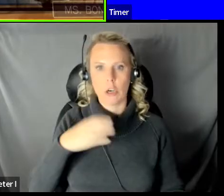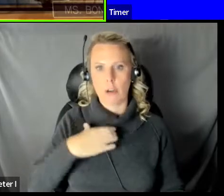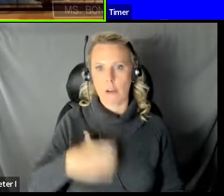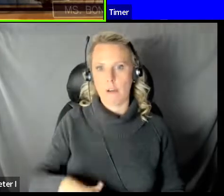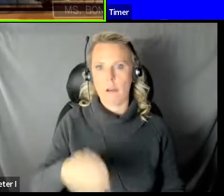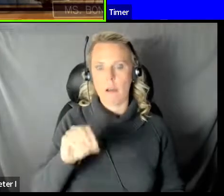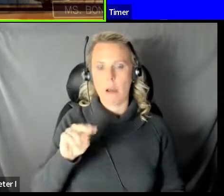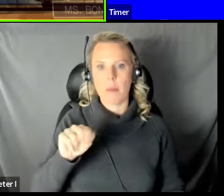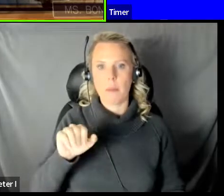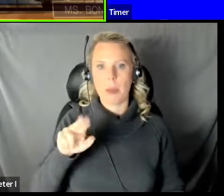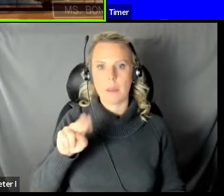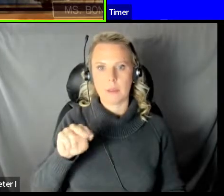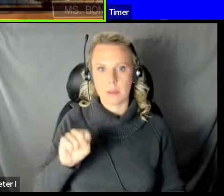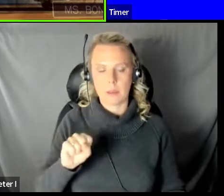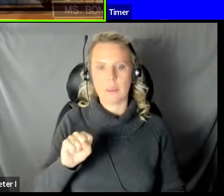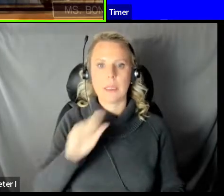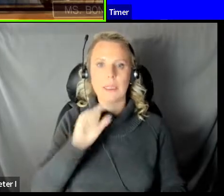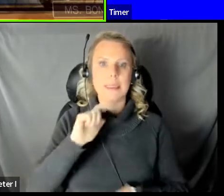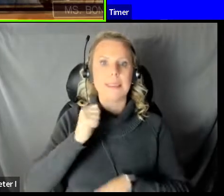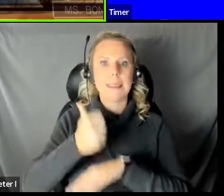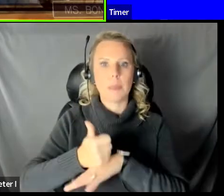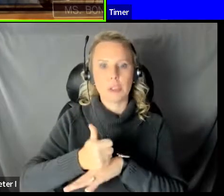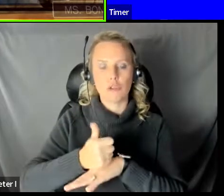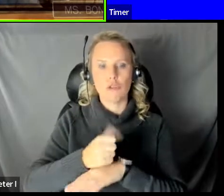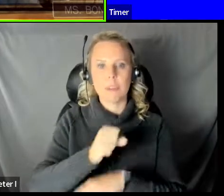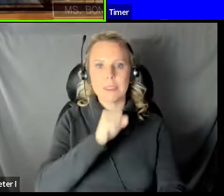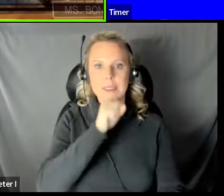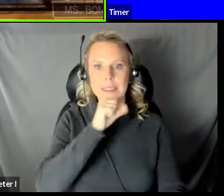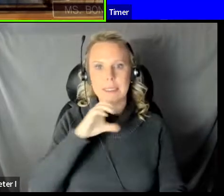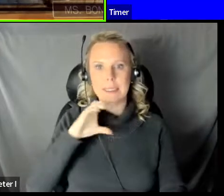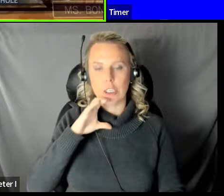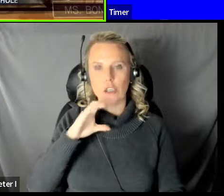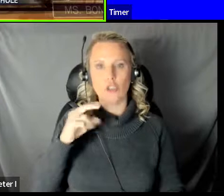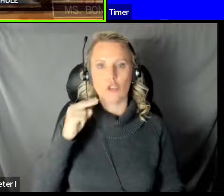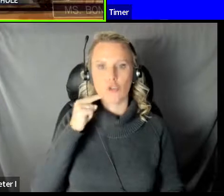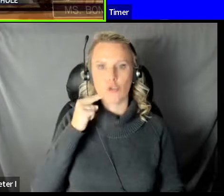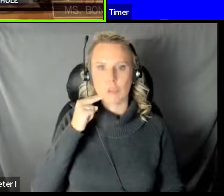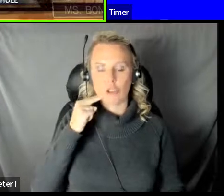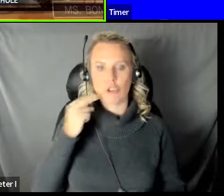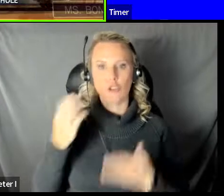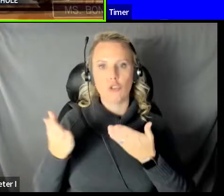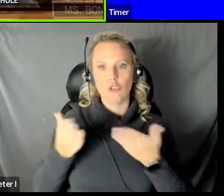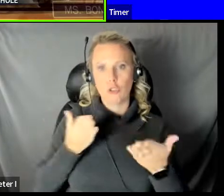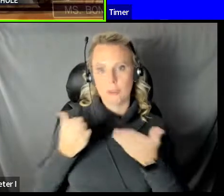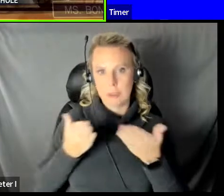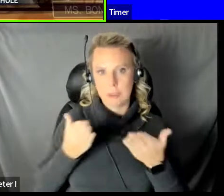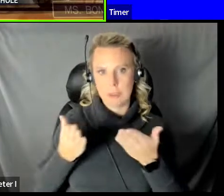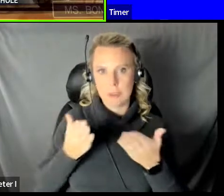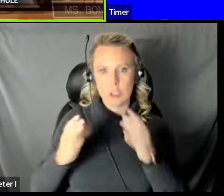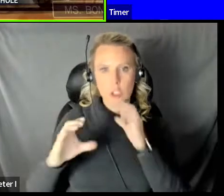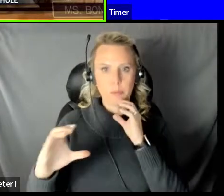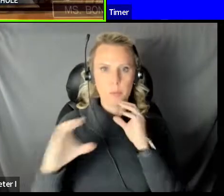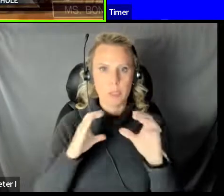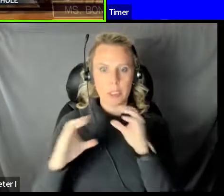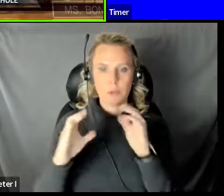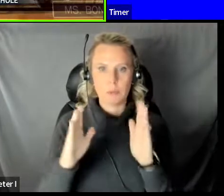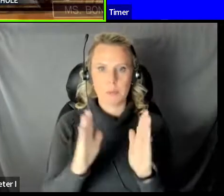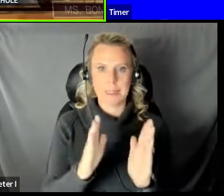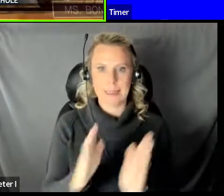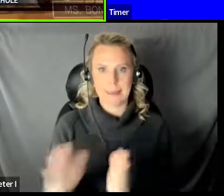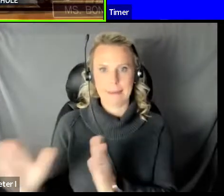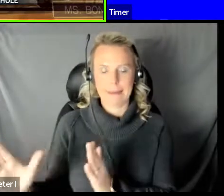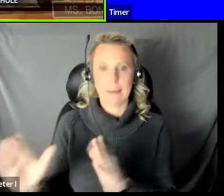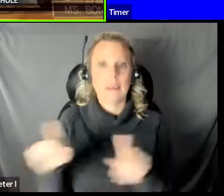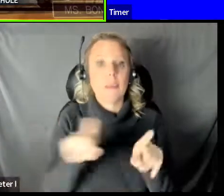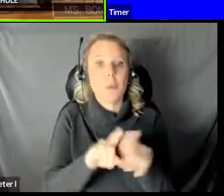Act of 2022 establishes a senior nutrition services communications plan and